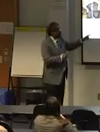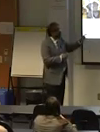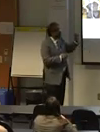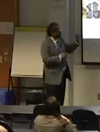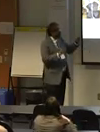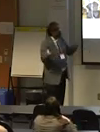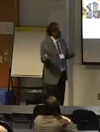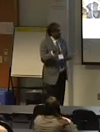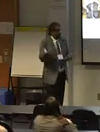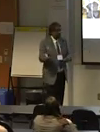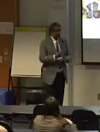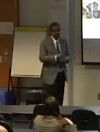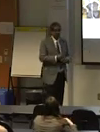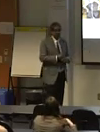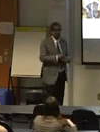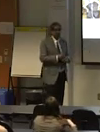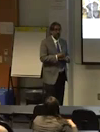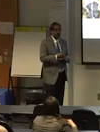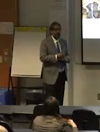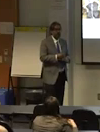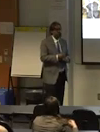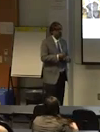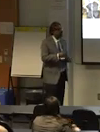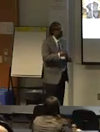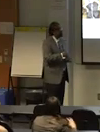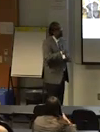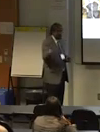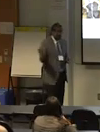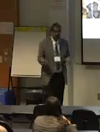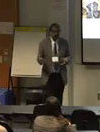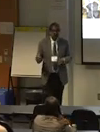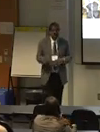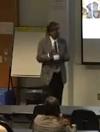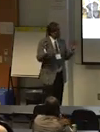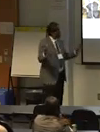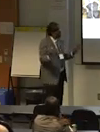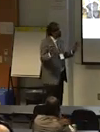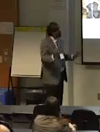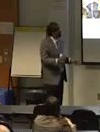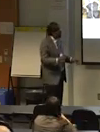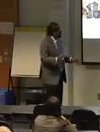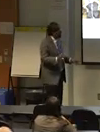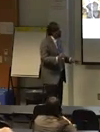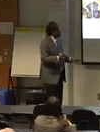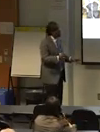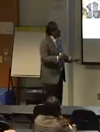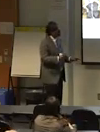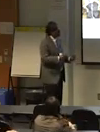2 days. So she was on the first day and we had quite a few Parks Canada people join us for the remaining time. I consider that a huge win.